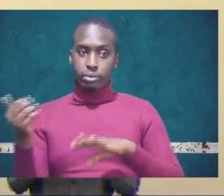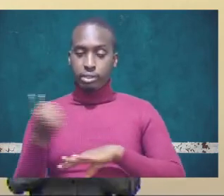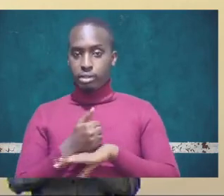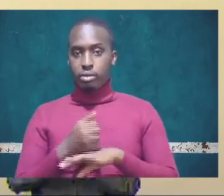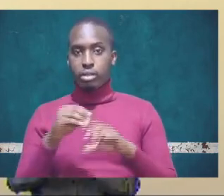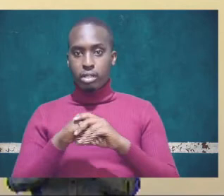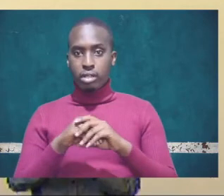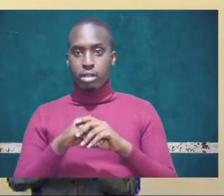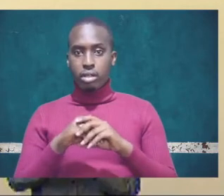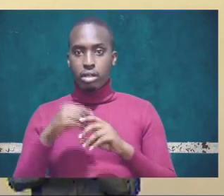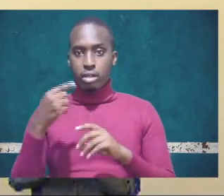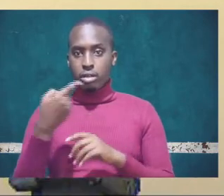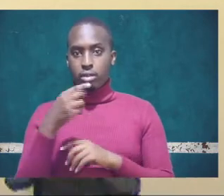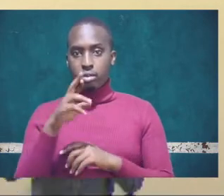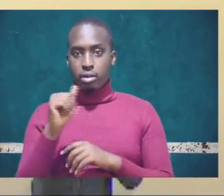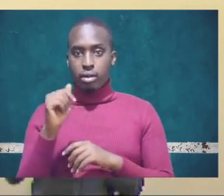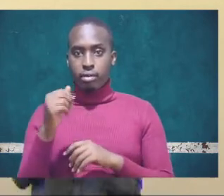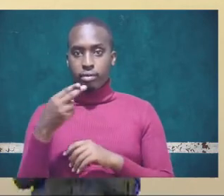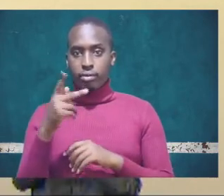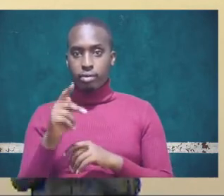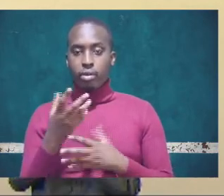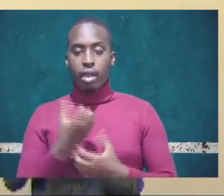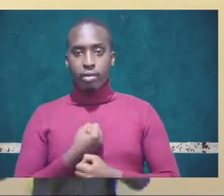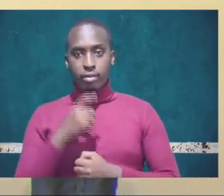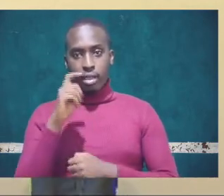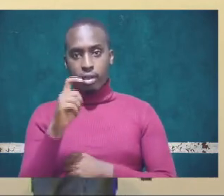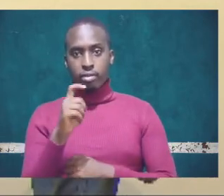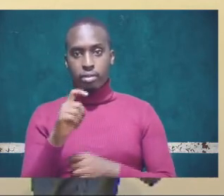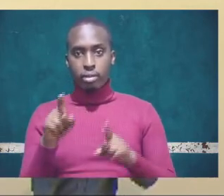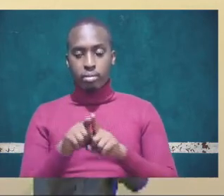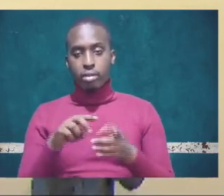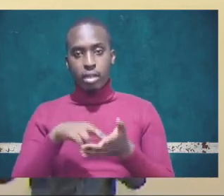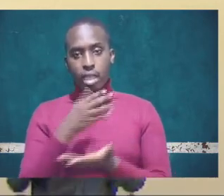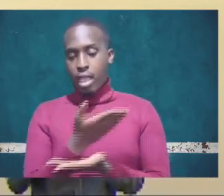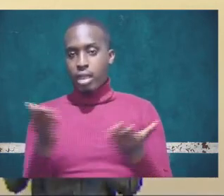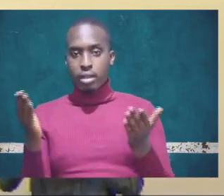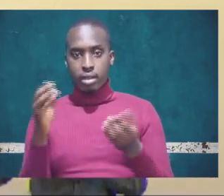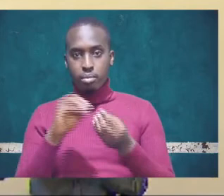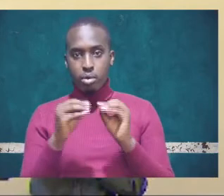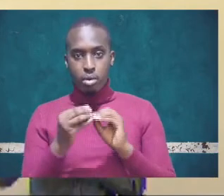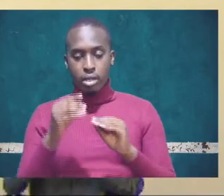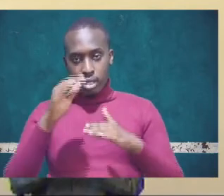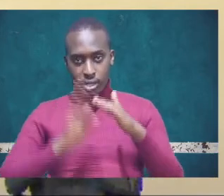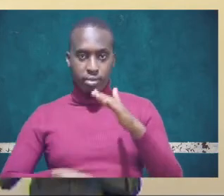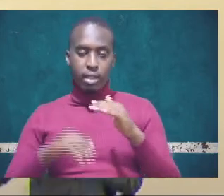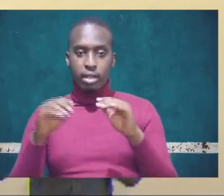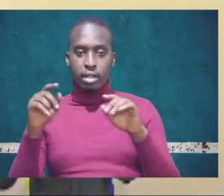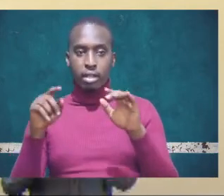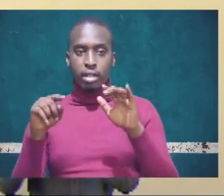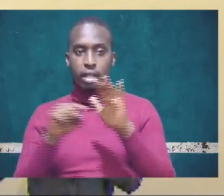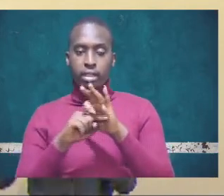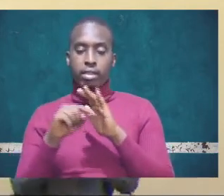graph, here we have the x is standing for any value that is less than negative